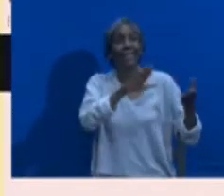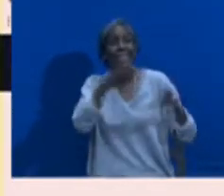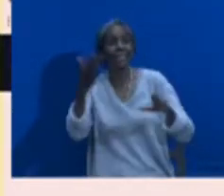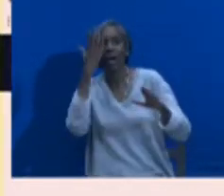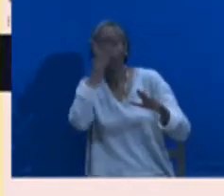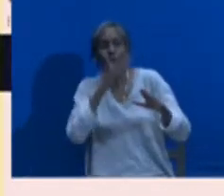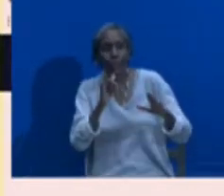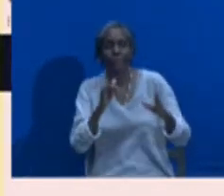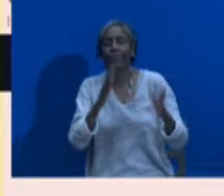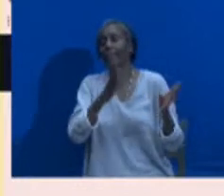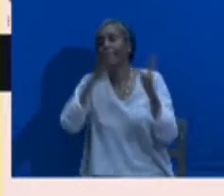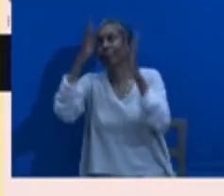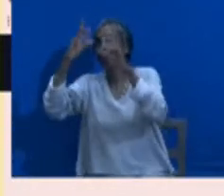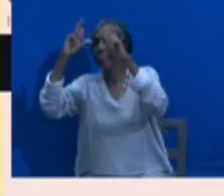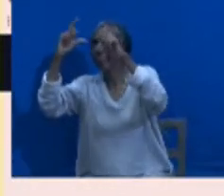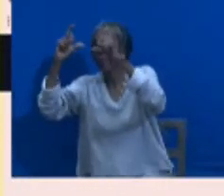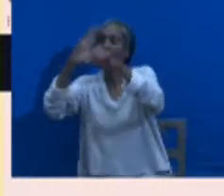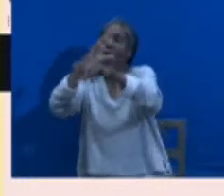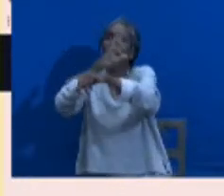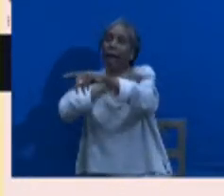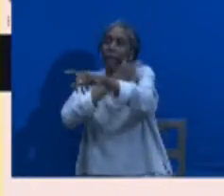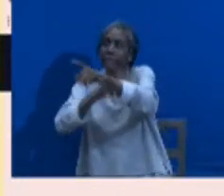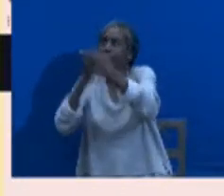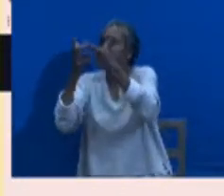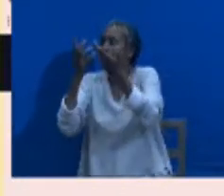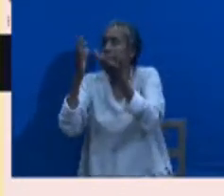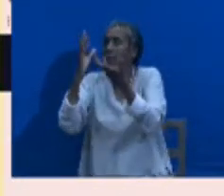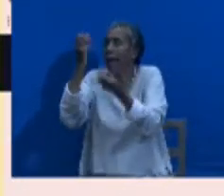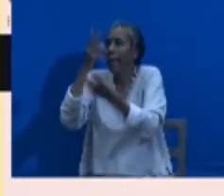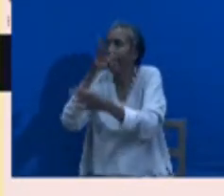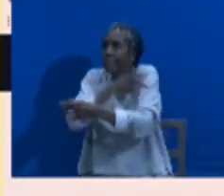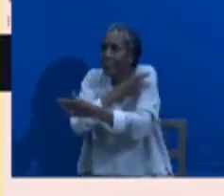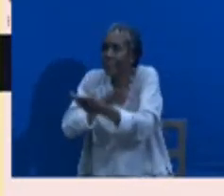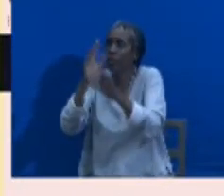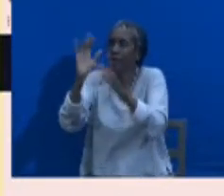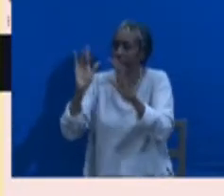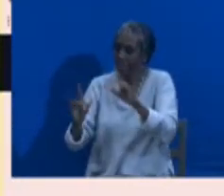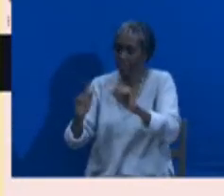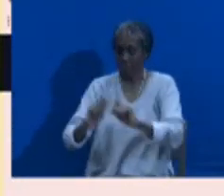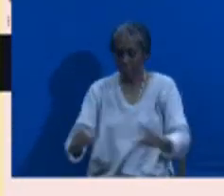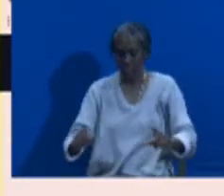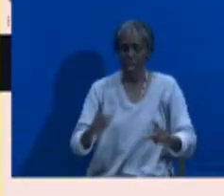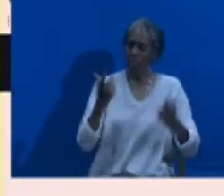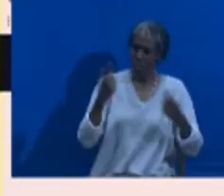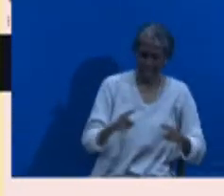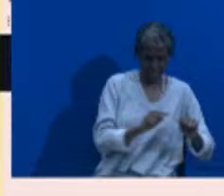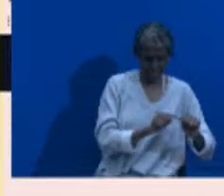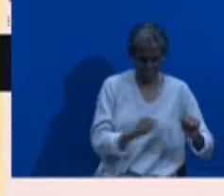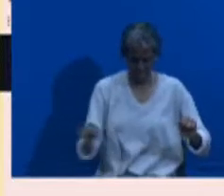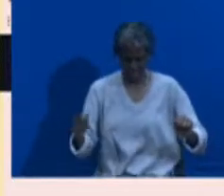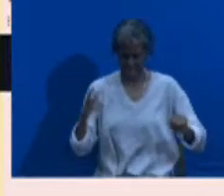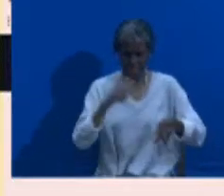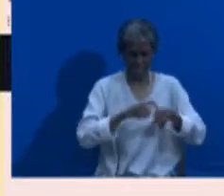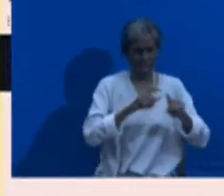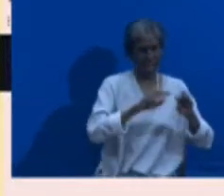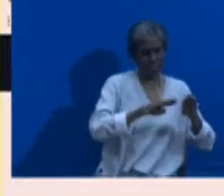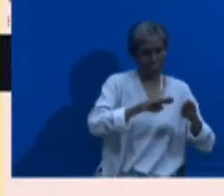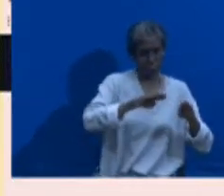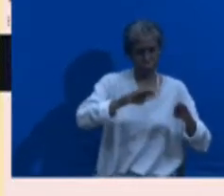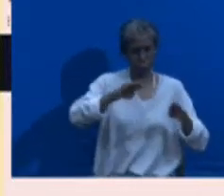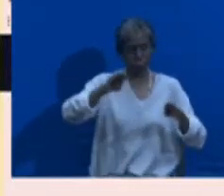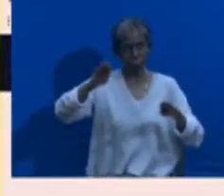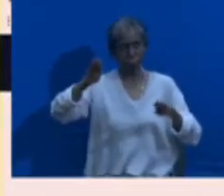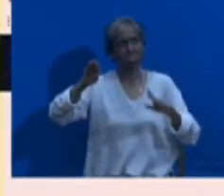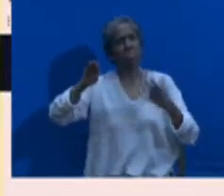our hospital census of patients. You can see our trends, and as I mentioned, that's fairly stable. We've had a